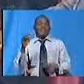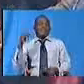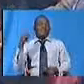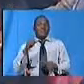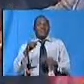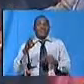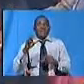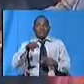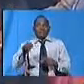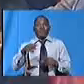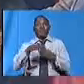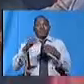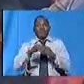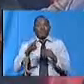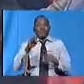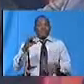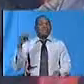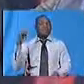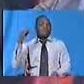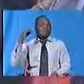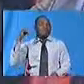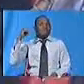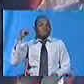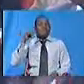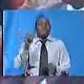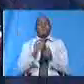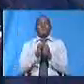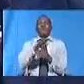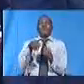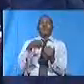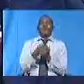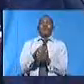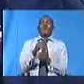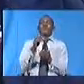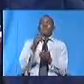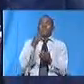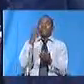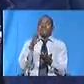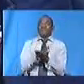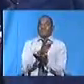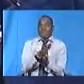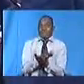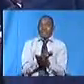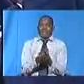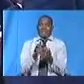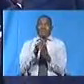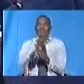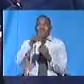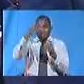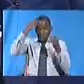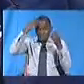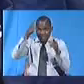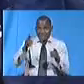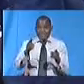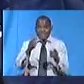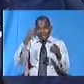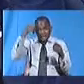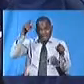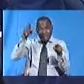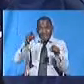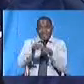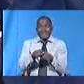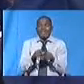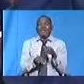them, examined pink sheets they brought, and came to the firm conclusion that the basis upon which they